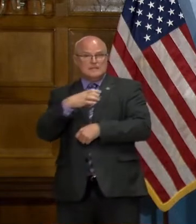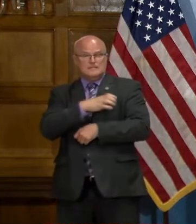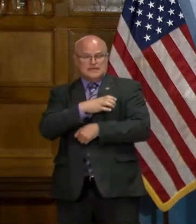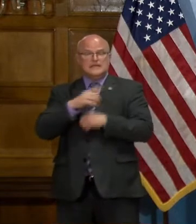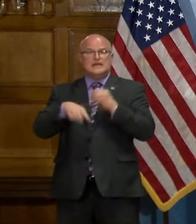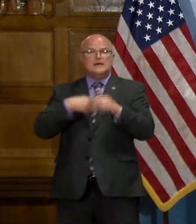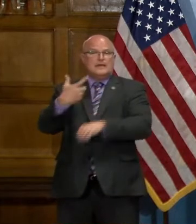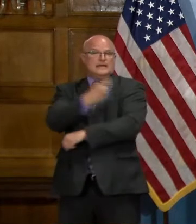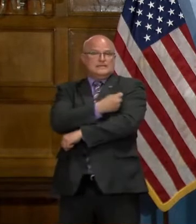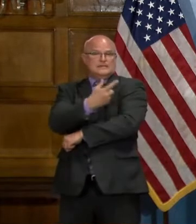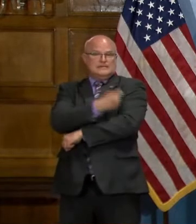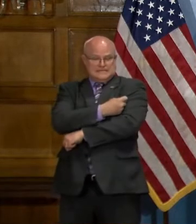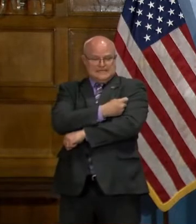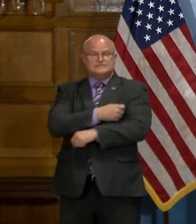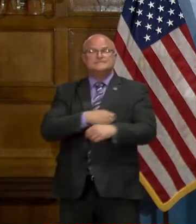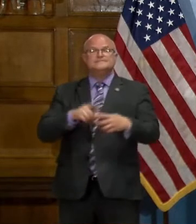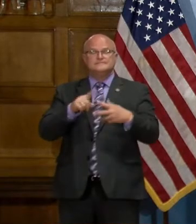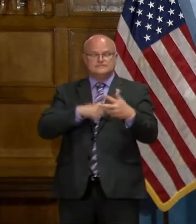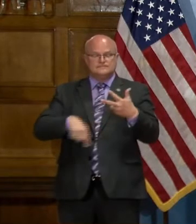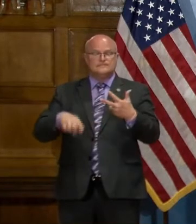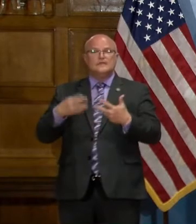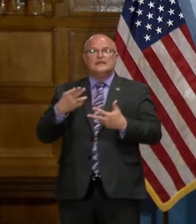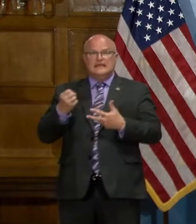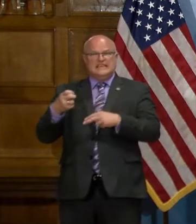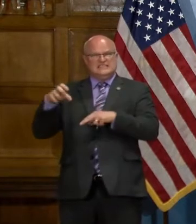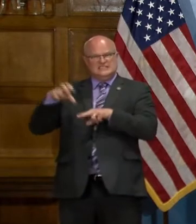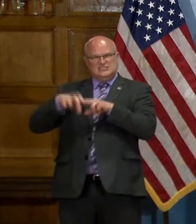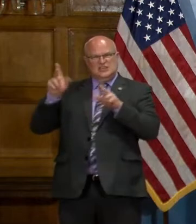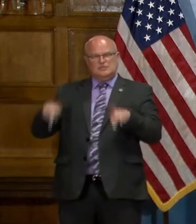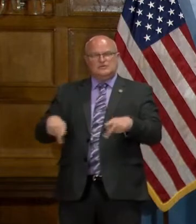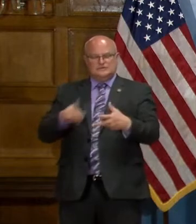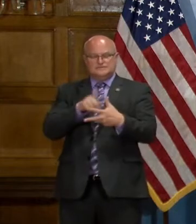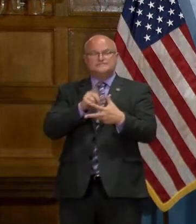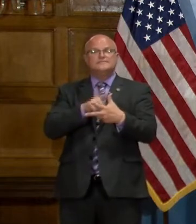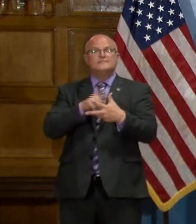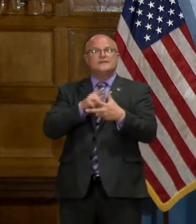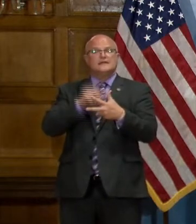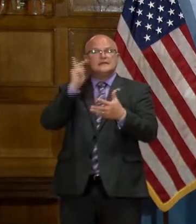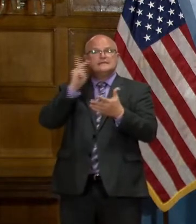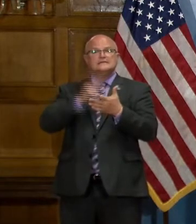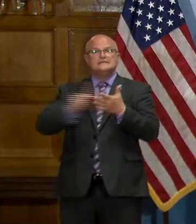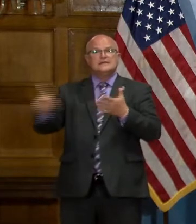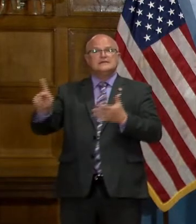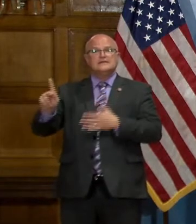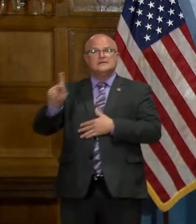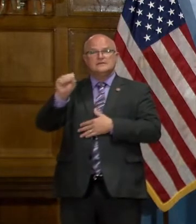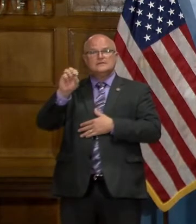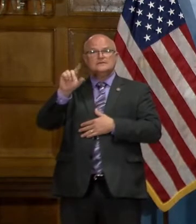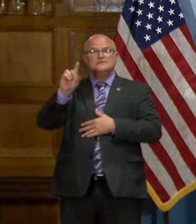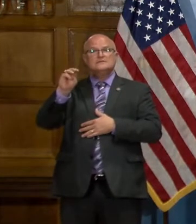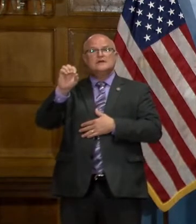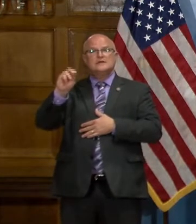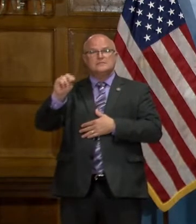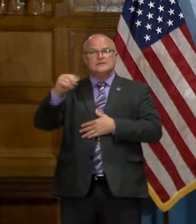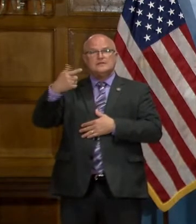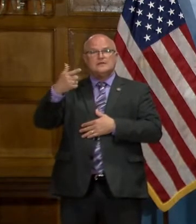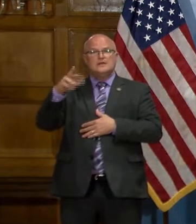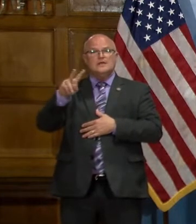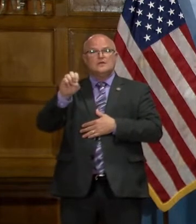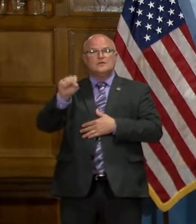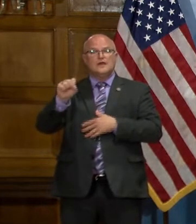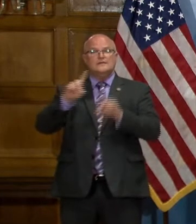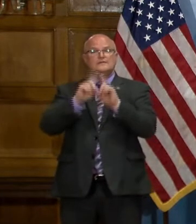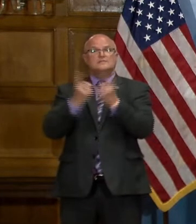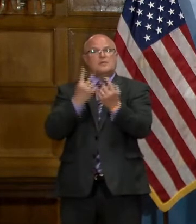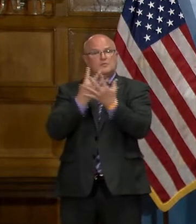on Immunization Practices that he chairs. We have Secretary Solomon Graves today from the Department of